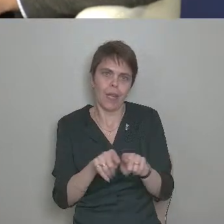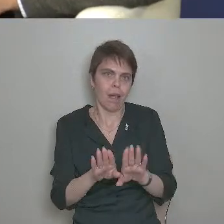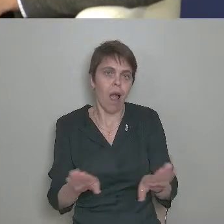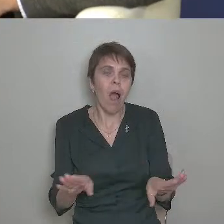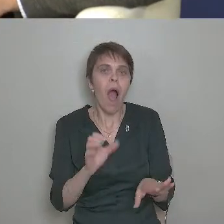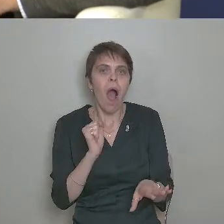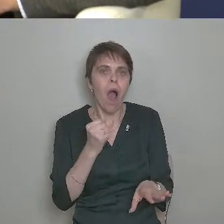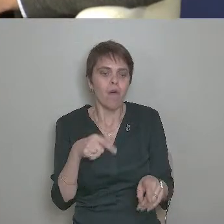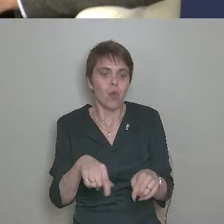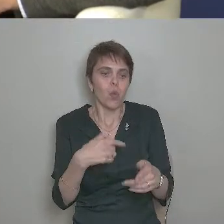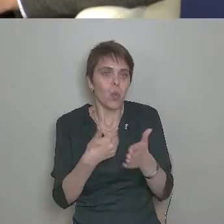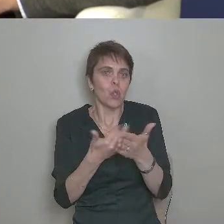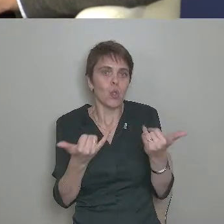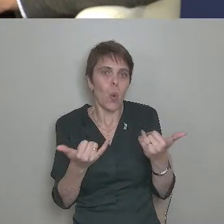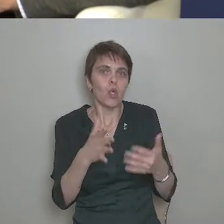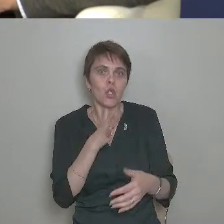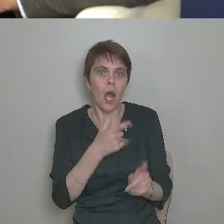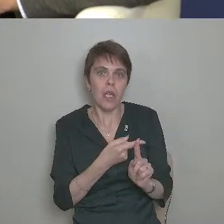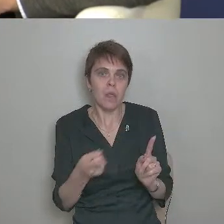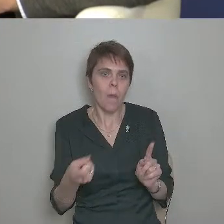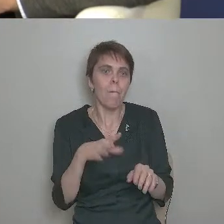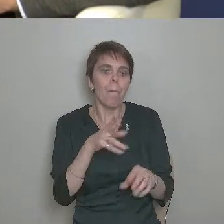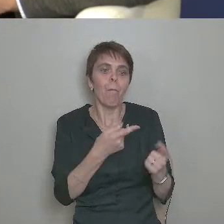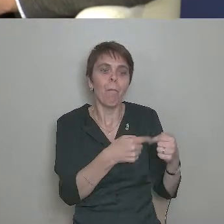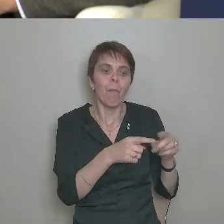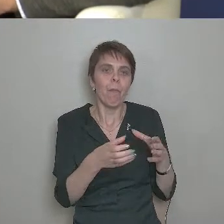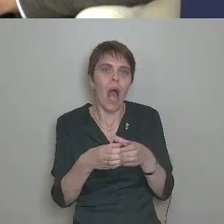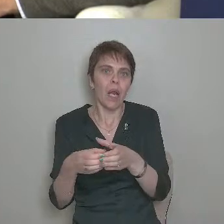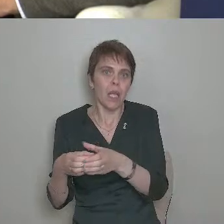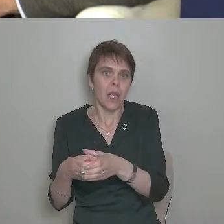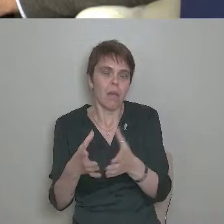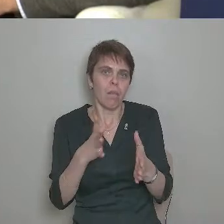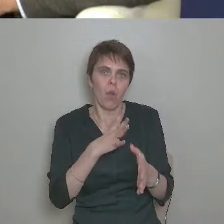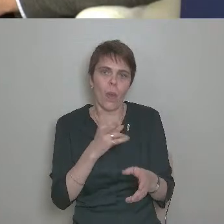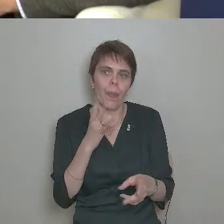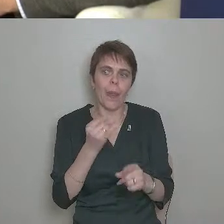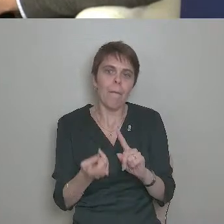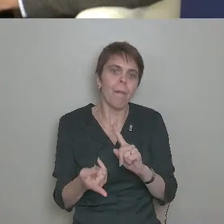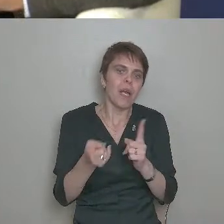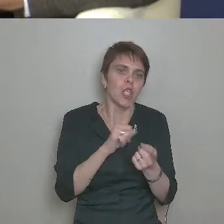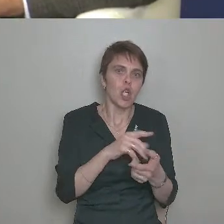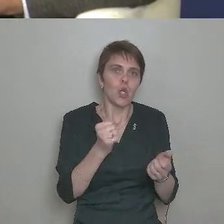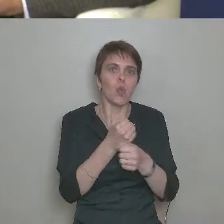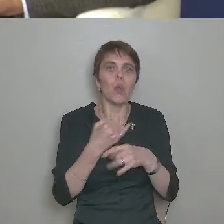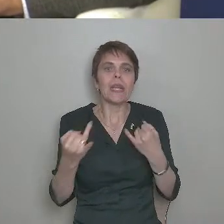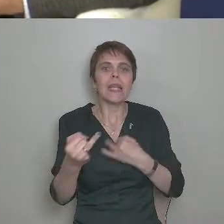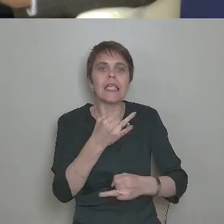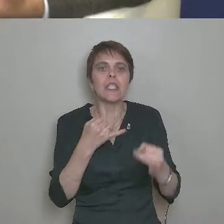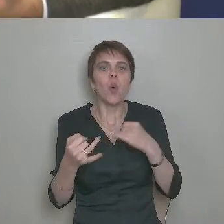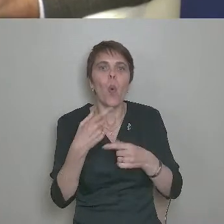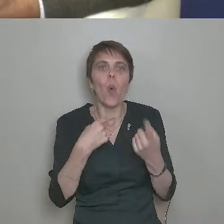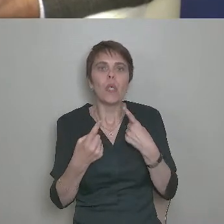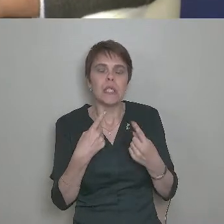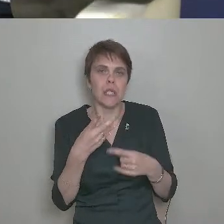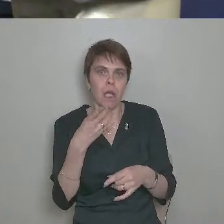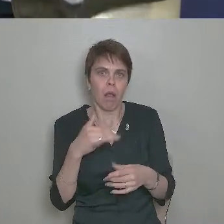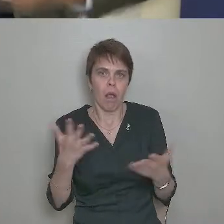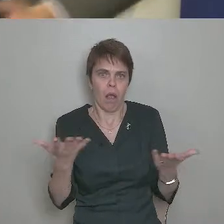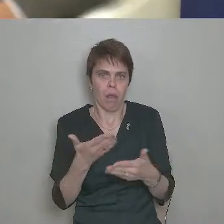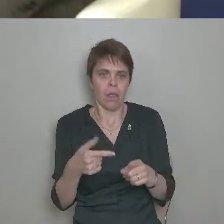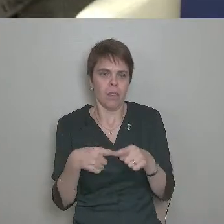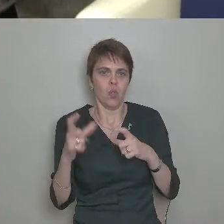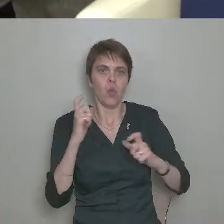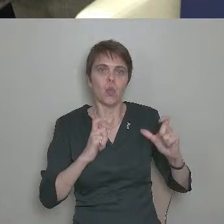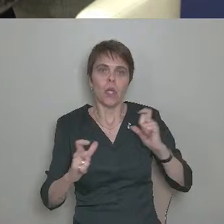But it's not for the local level to deal with that. Unfortunately, when it comes to local party organizations, they never speak